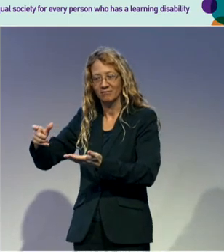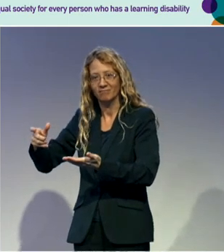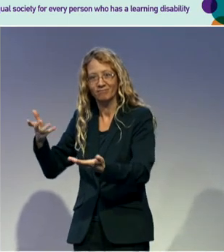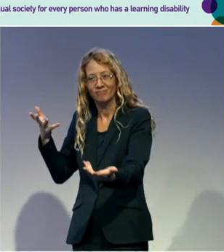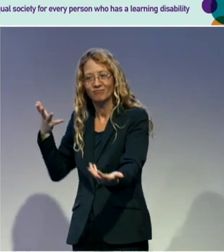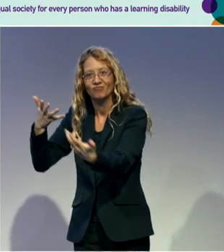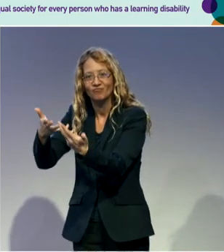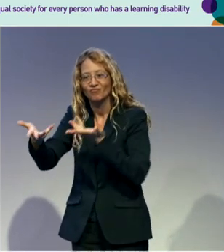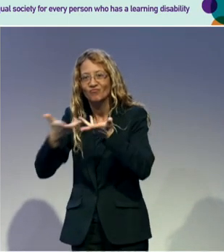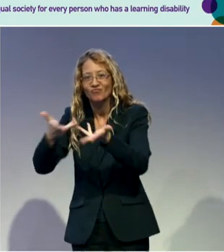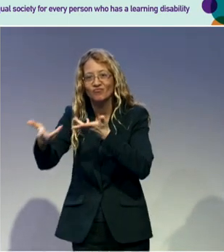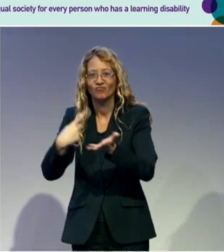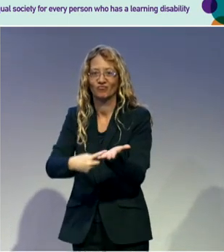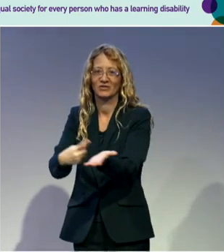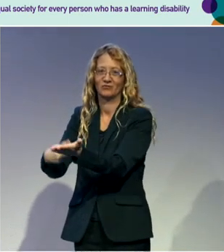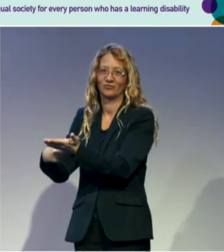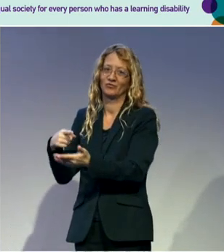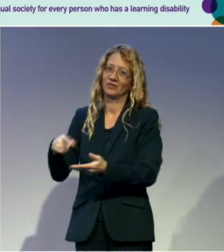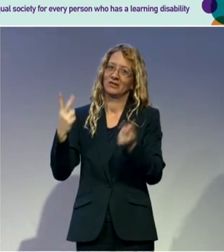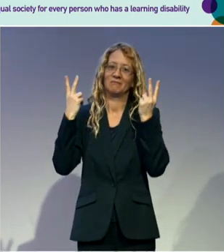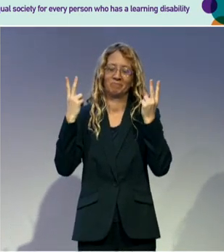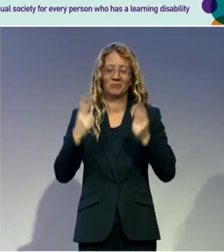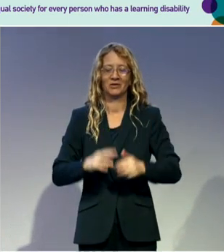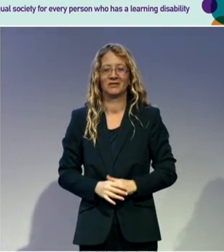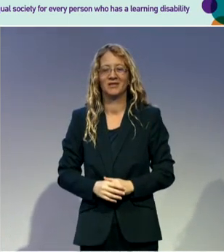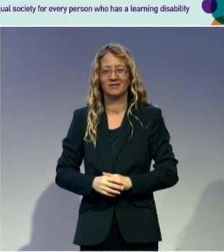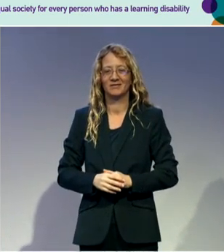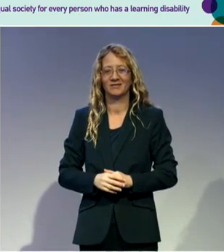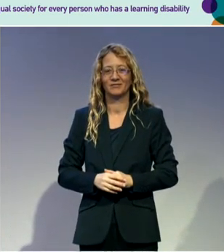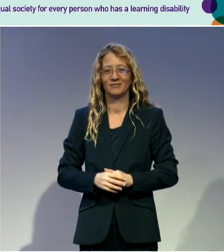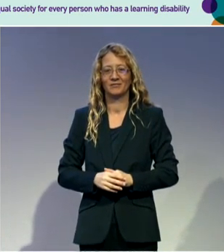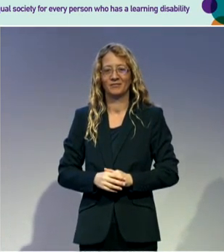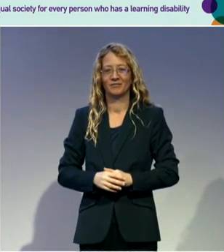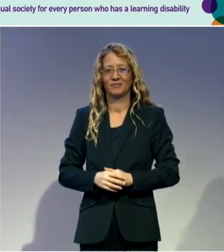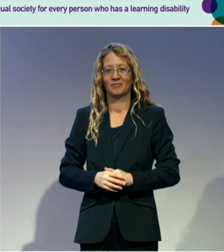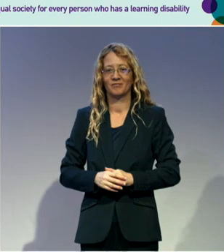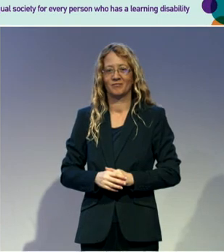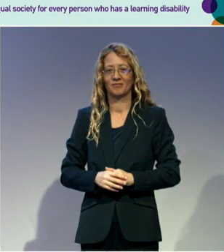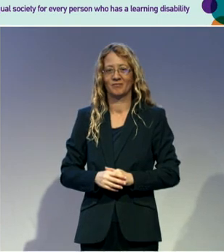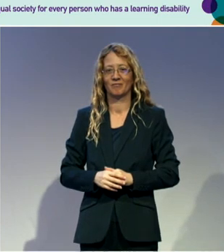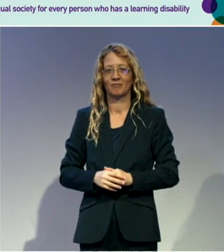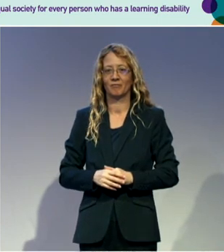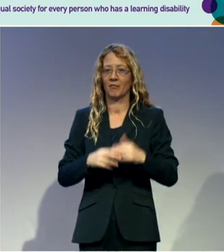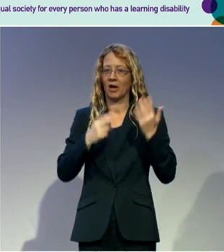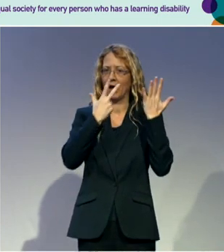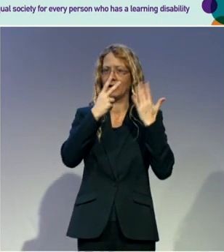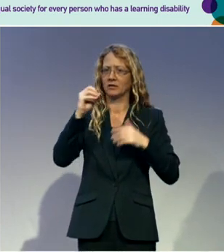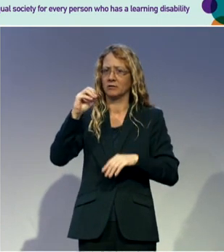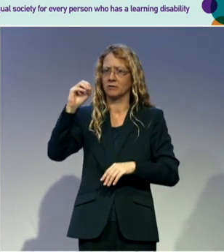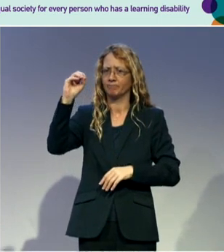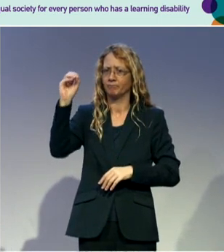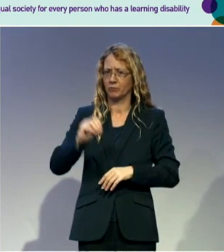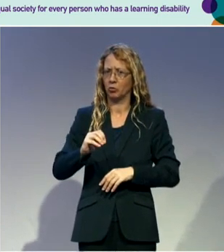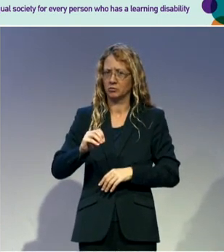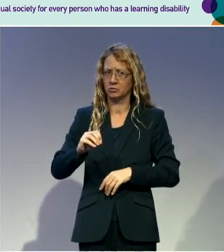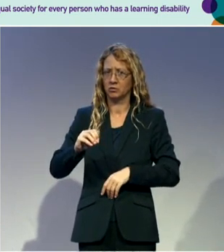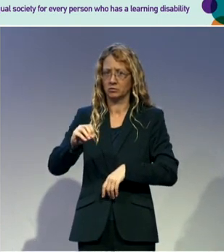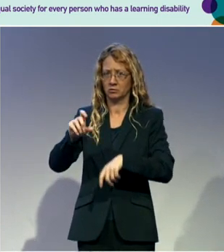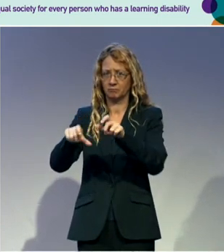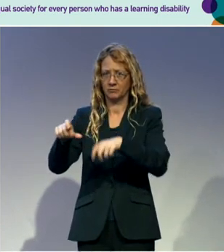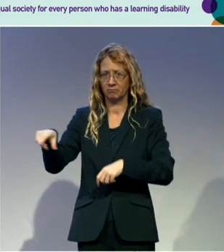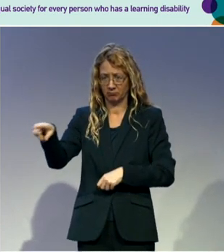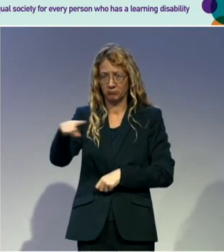And the result, more than 80% of people who engaged in Enable the Vote used their vote in the Scottish parliamentary elections in